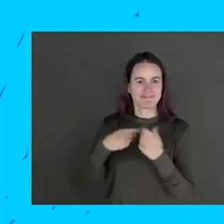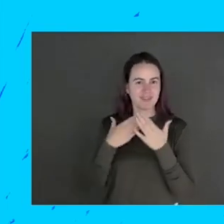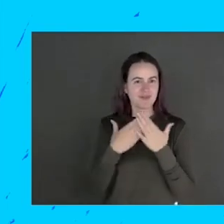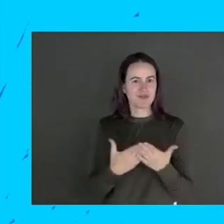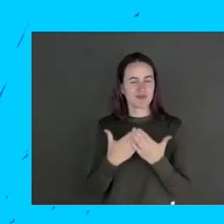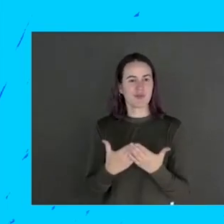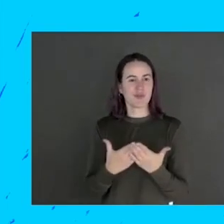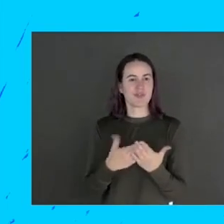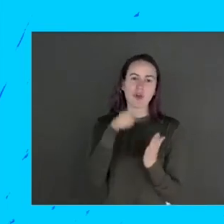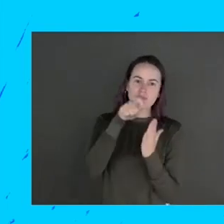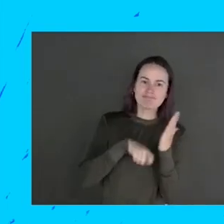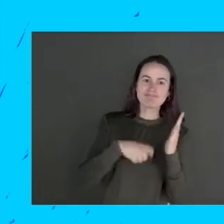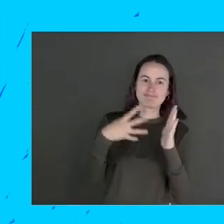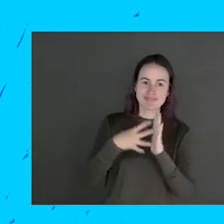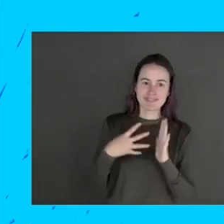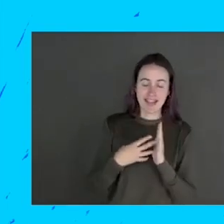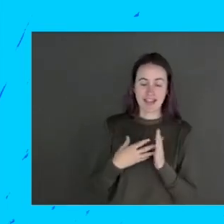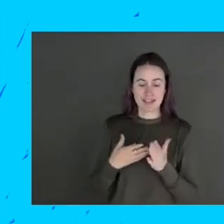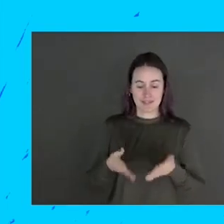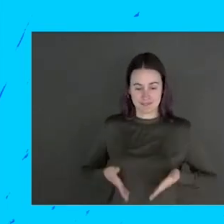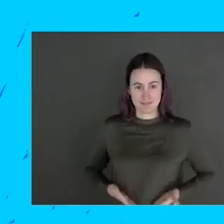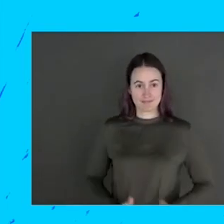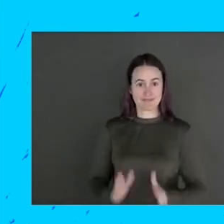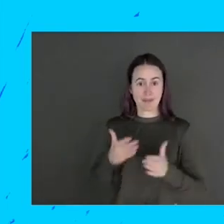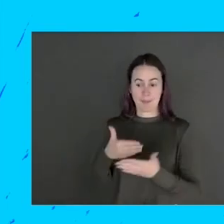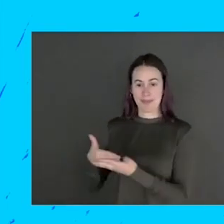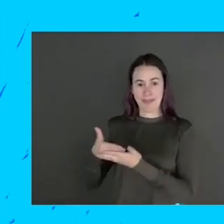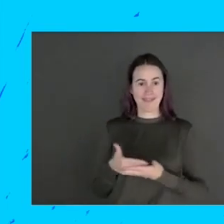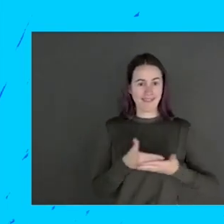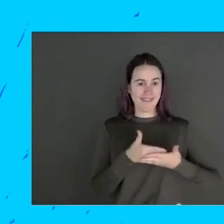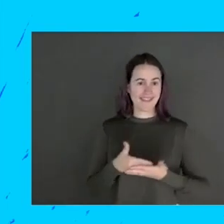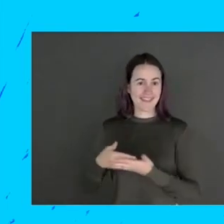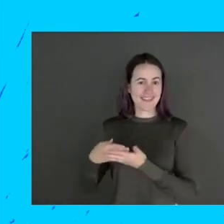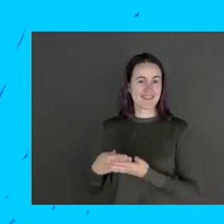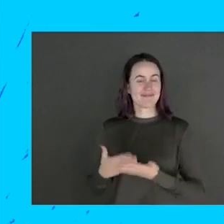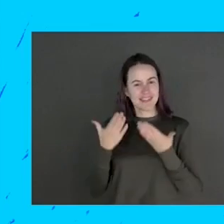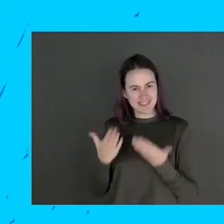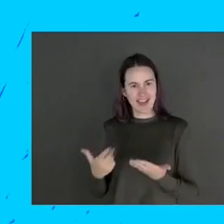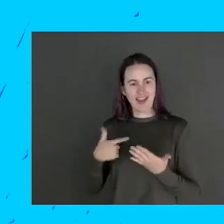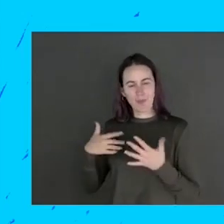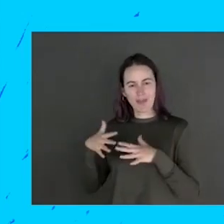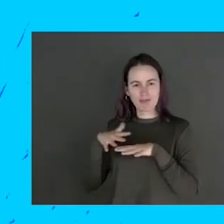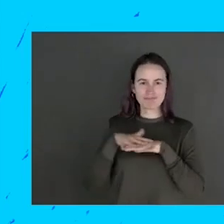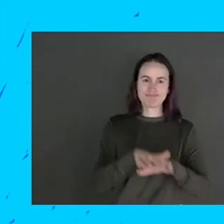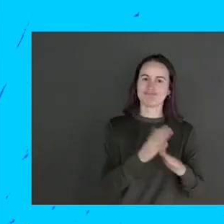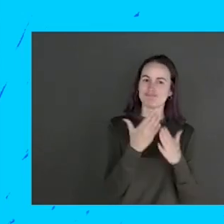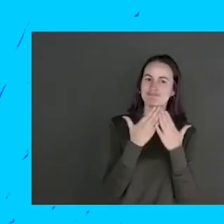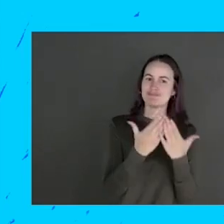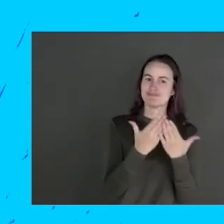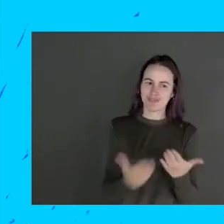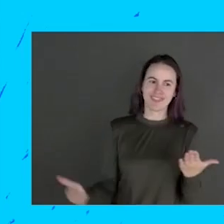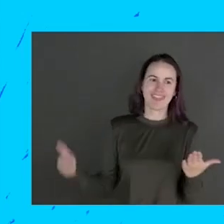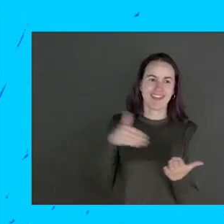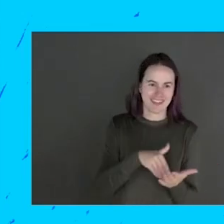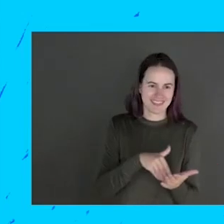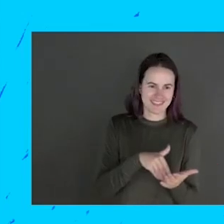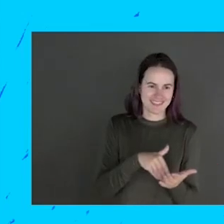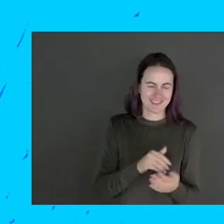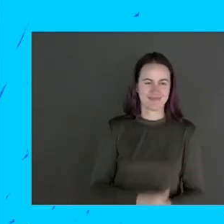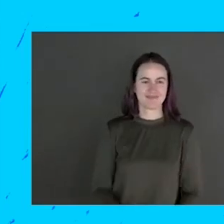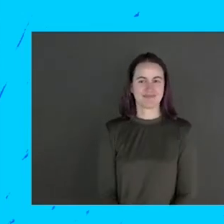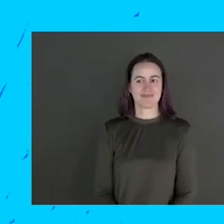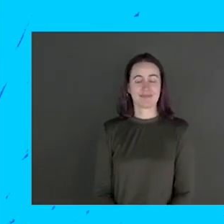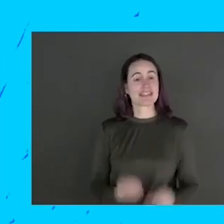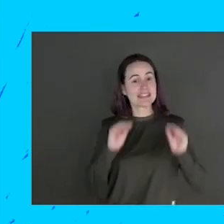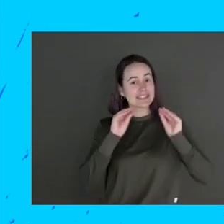having the baby, I am reintegrated back to school. Our teachers, who were also trained, have taught